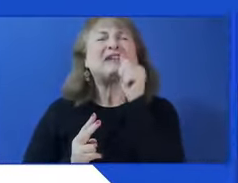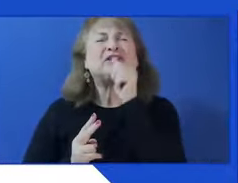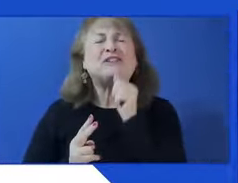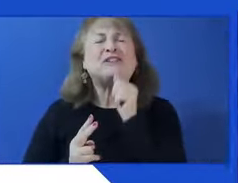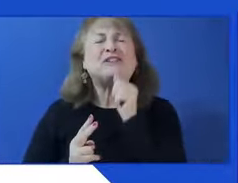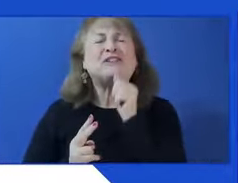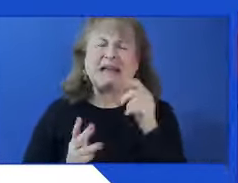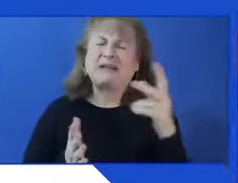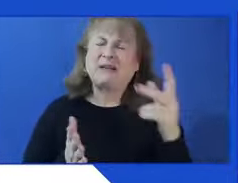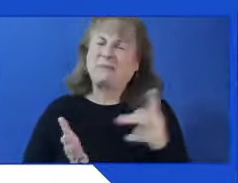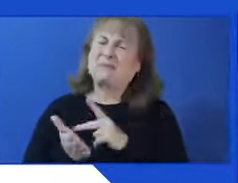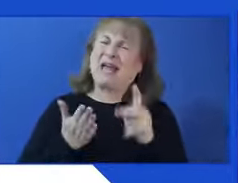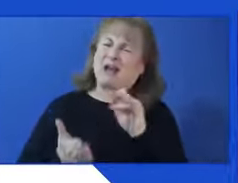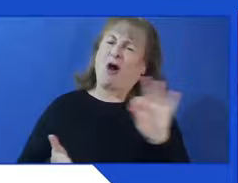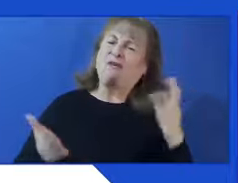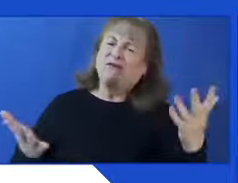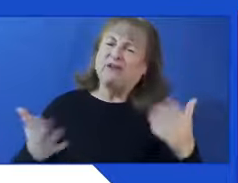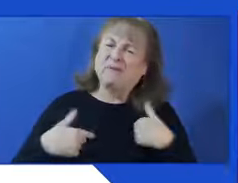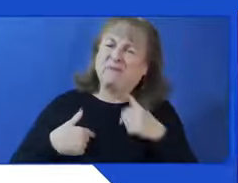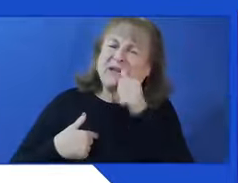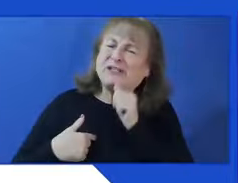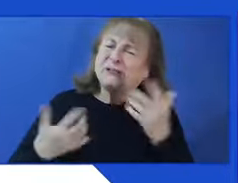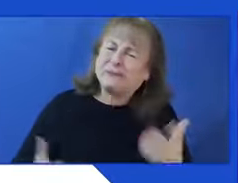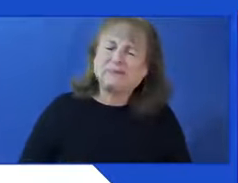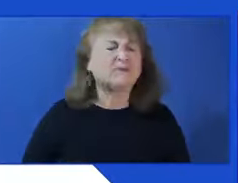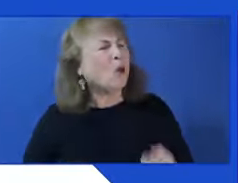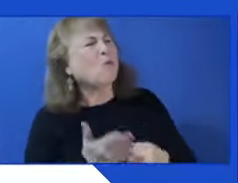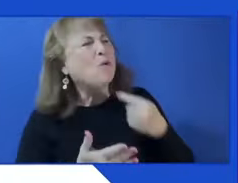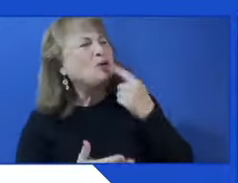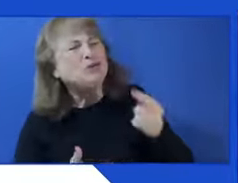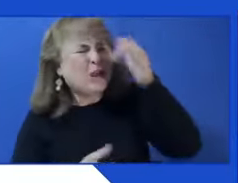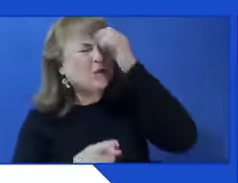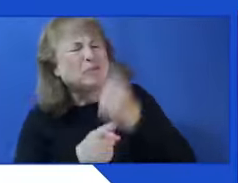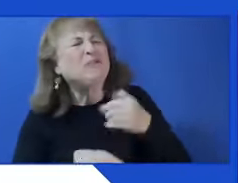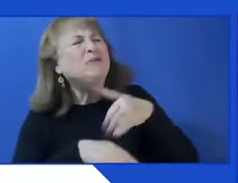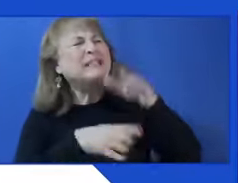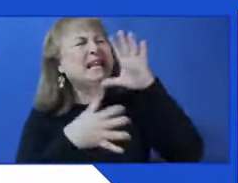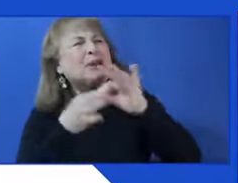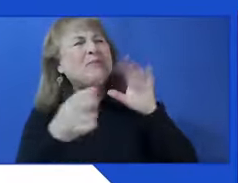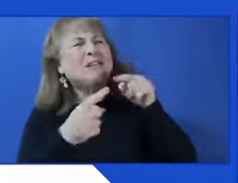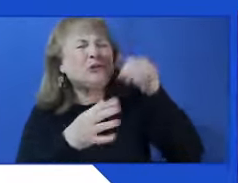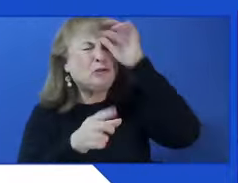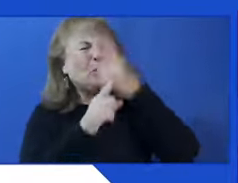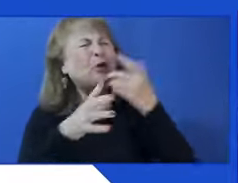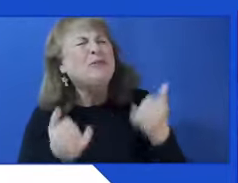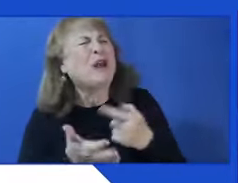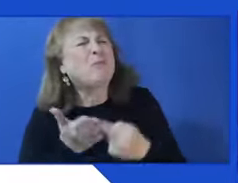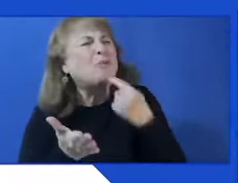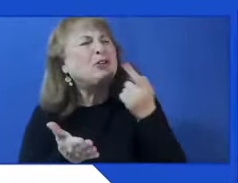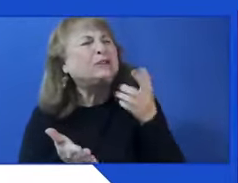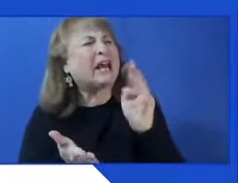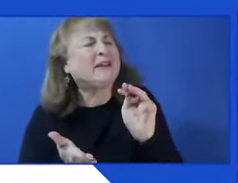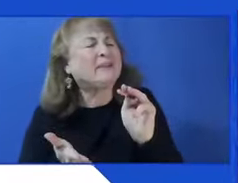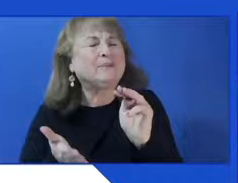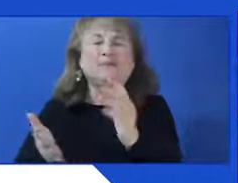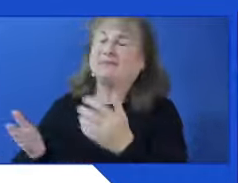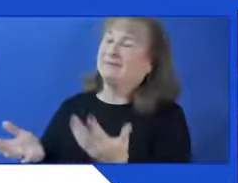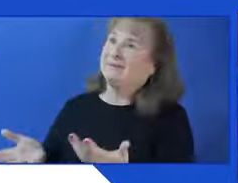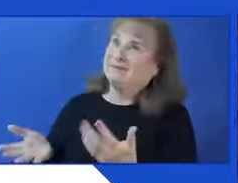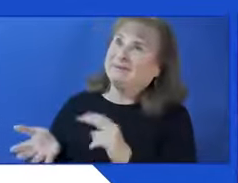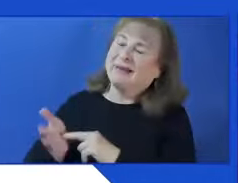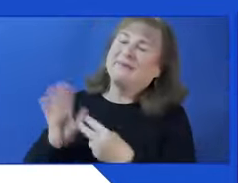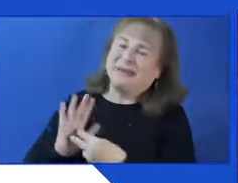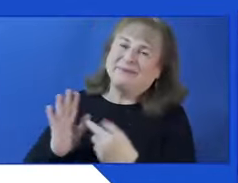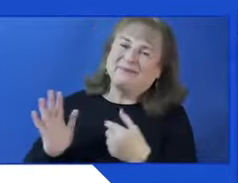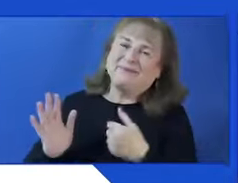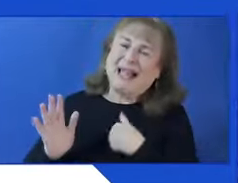off. What would you tell him if you could send him a message right now? I mean, of course, as you may know, I